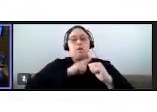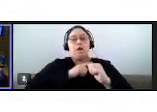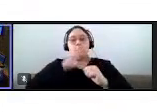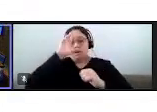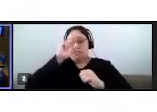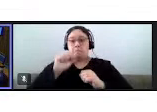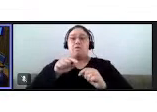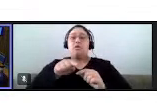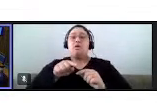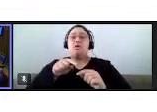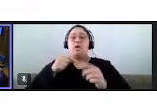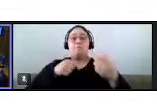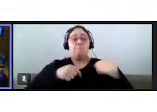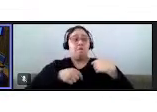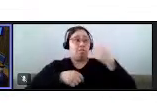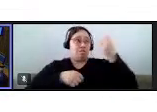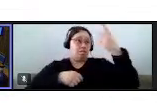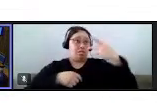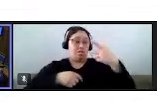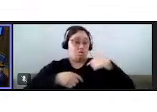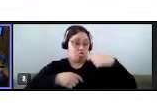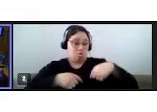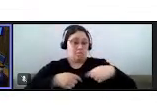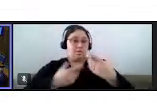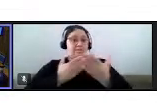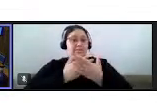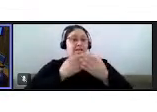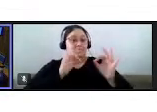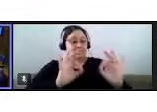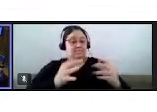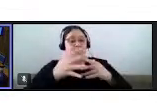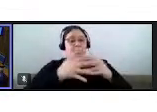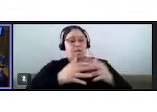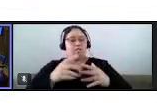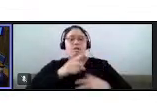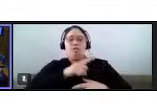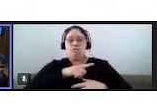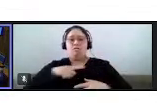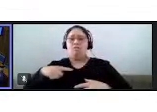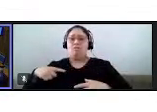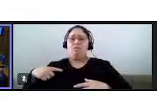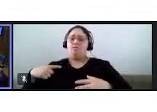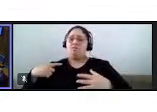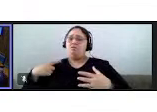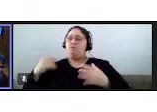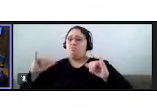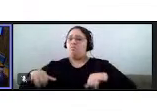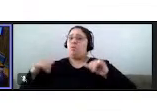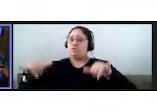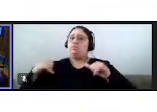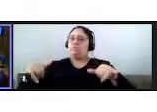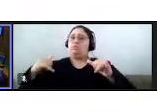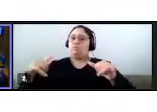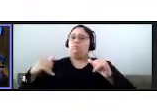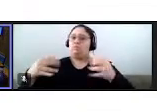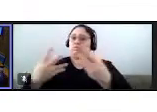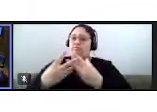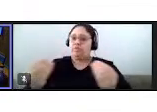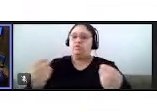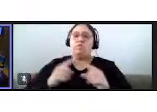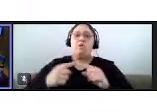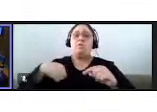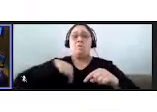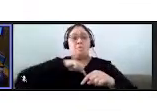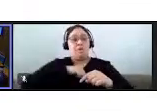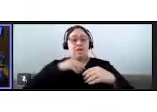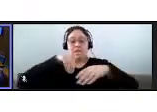indication that I got is that some of these matters has been long outstanding. And I don't think any one of us occupying